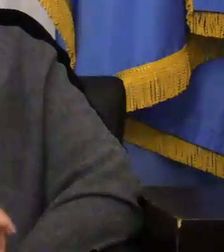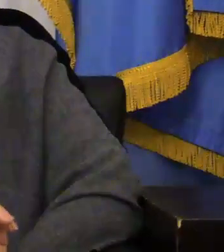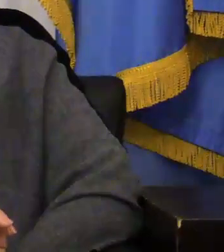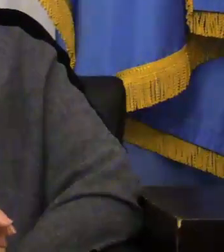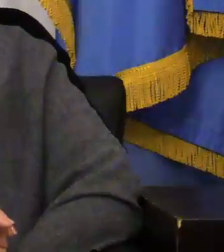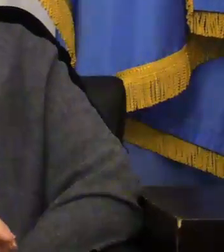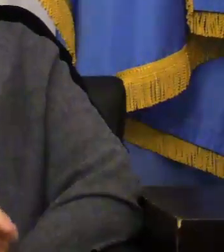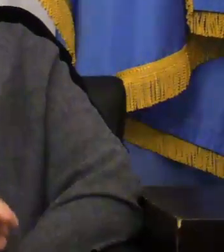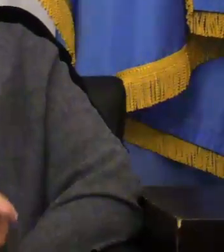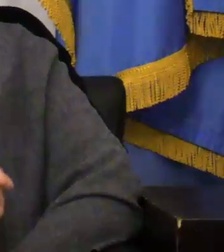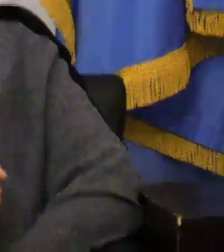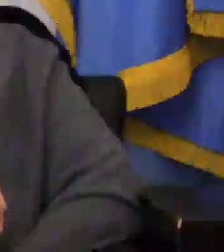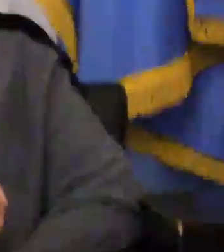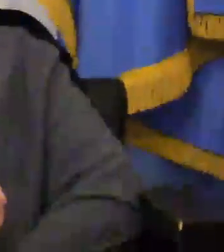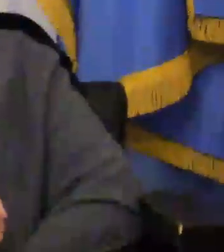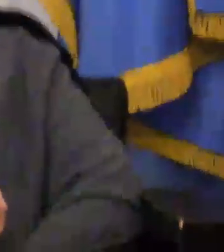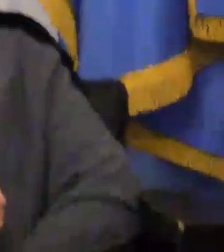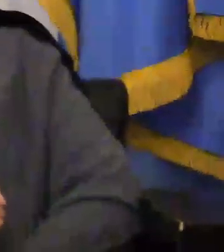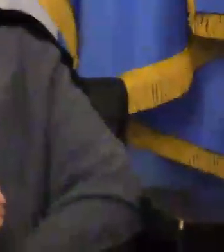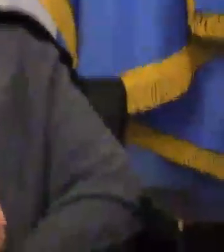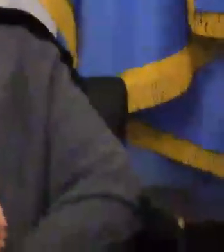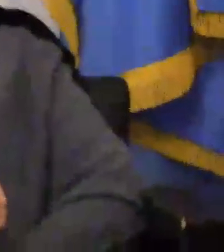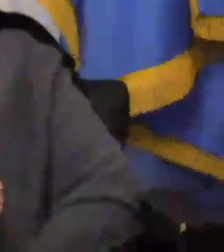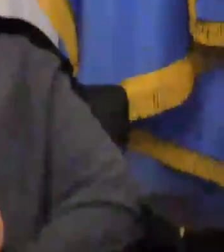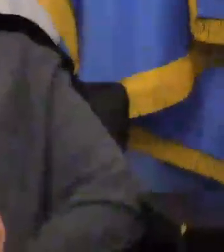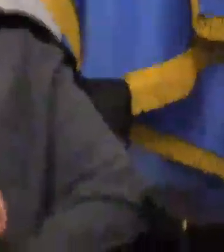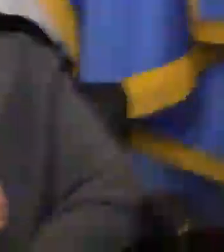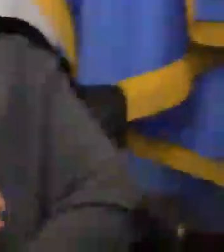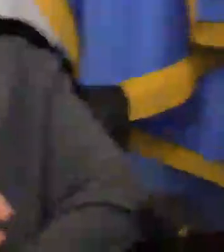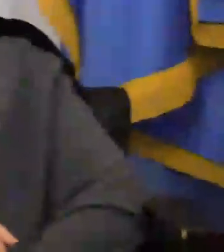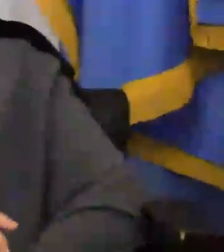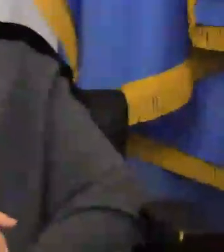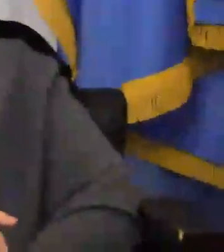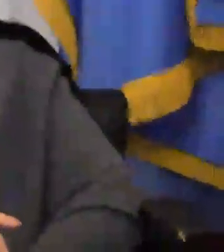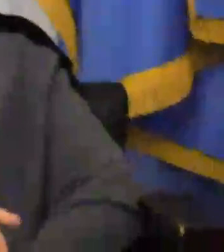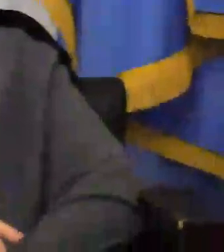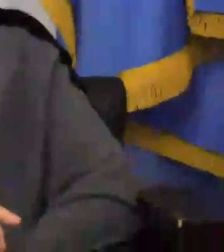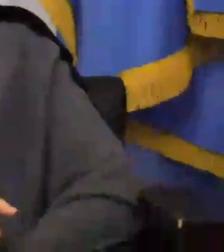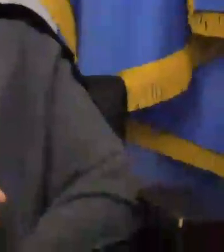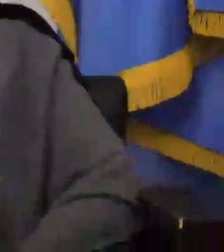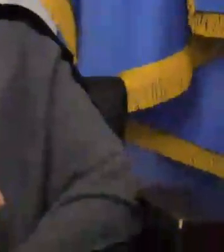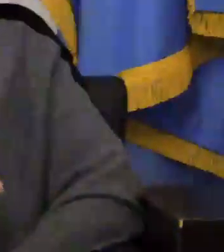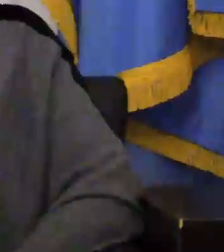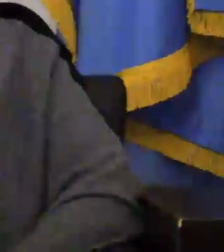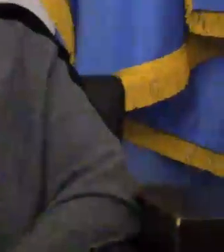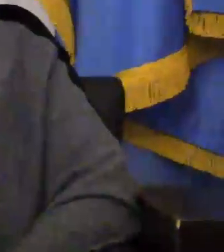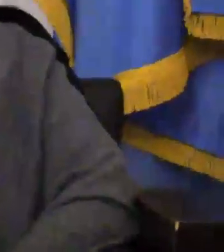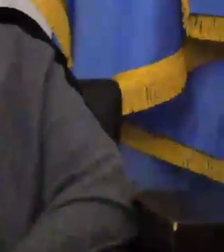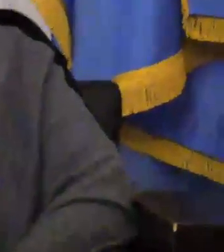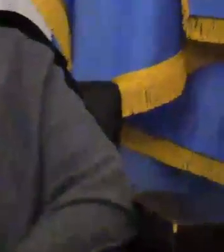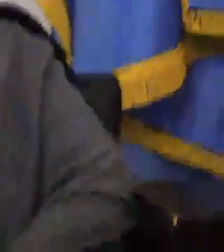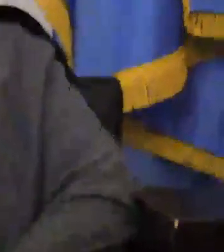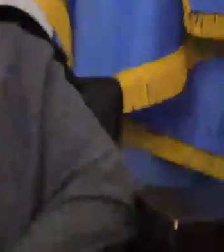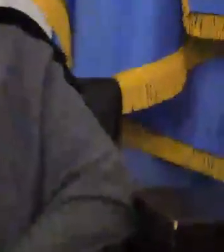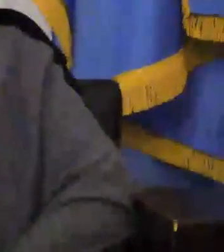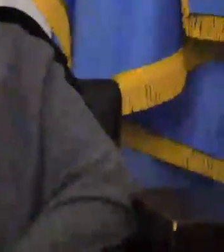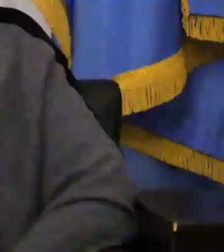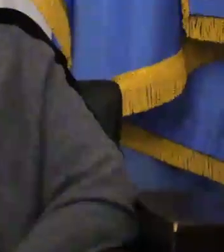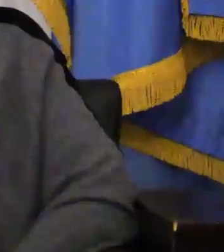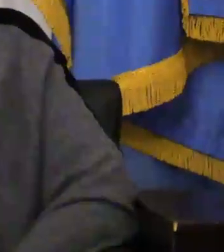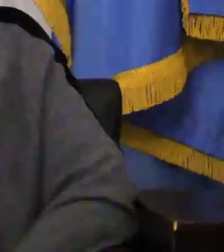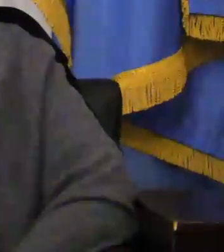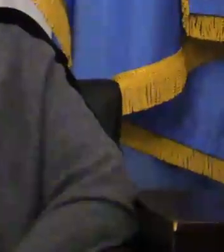only convention, it is the only legally binding instrument that exists in the world that